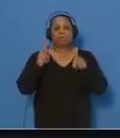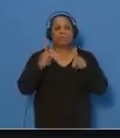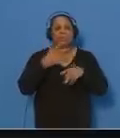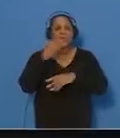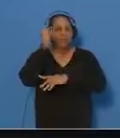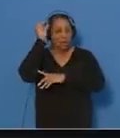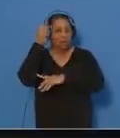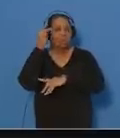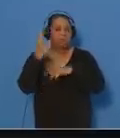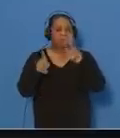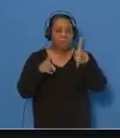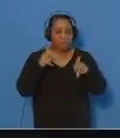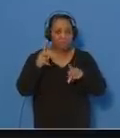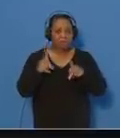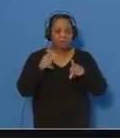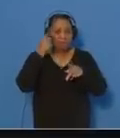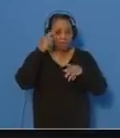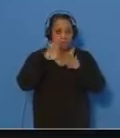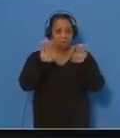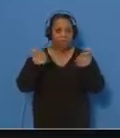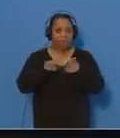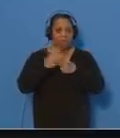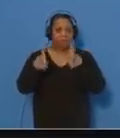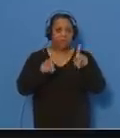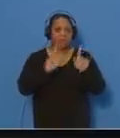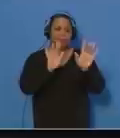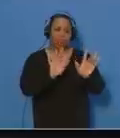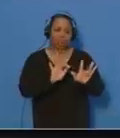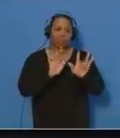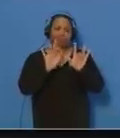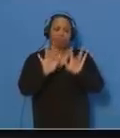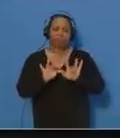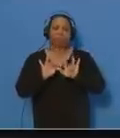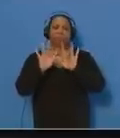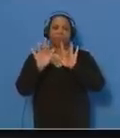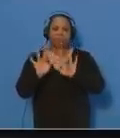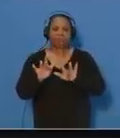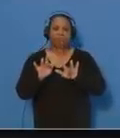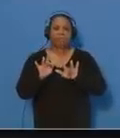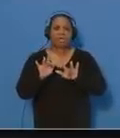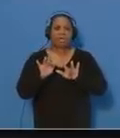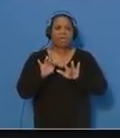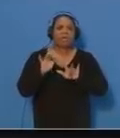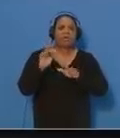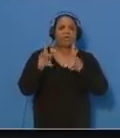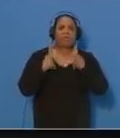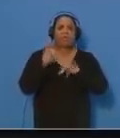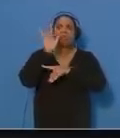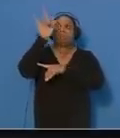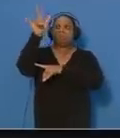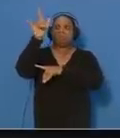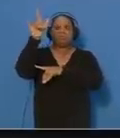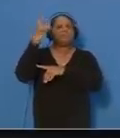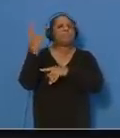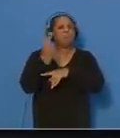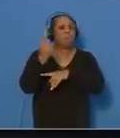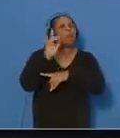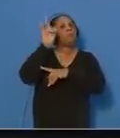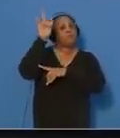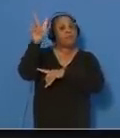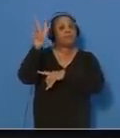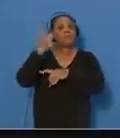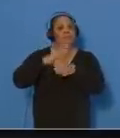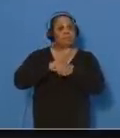Bermuda for the Bermudians who are mourning the loss of a loved one who passed away overseas from